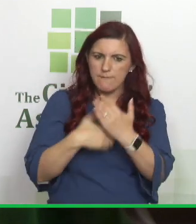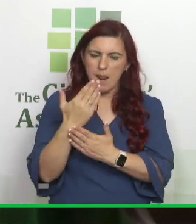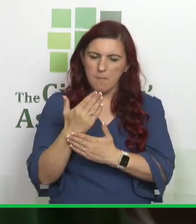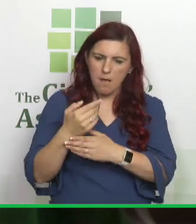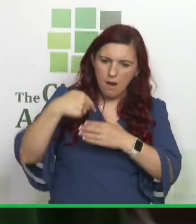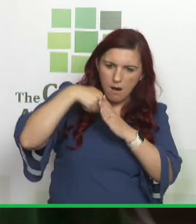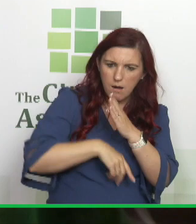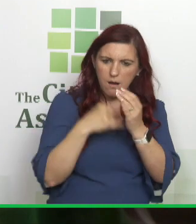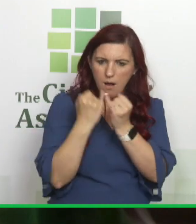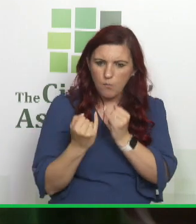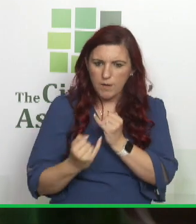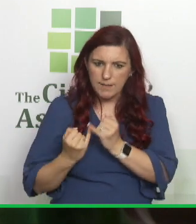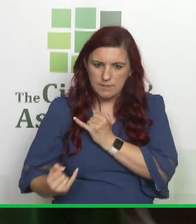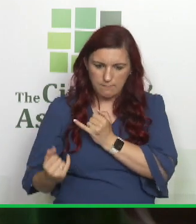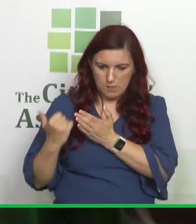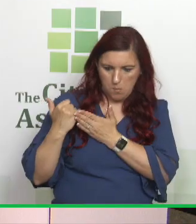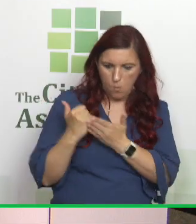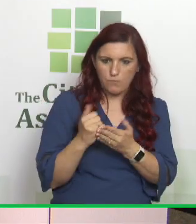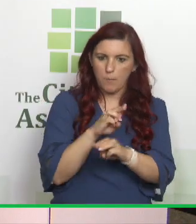for people struggling with addiction.